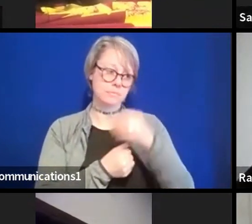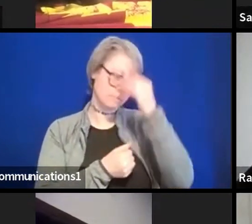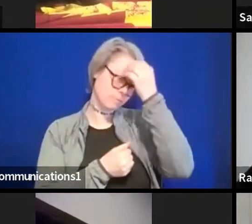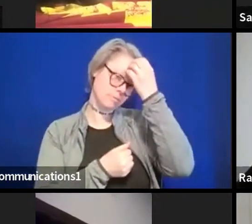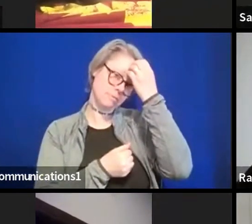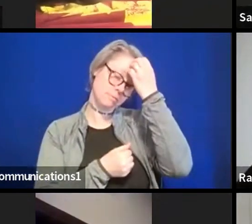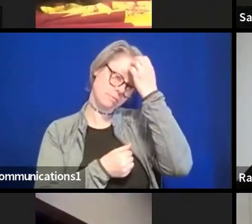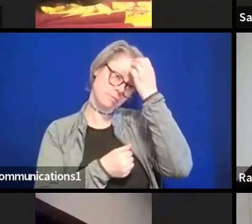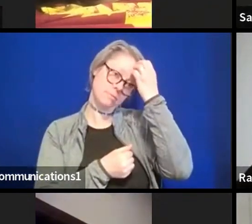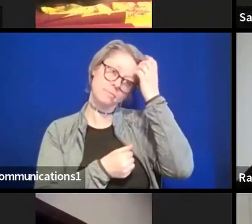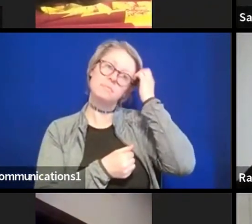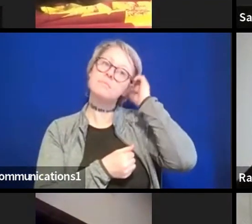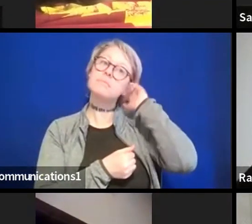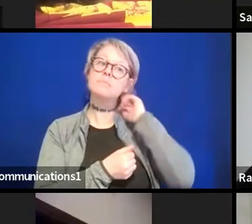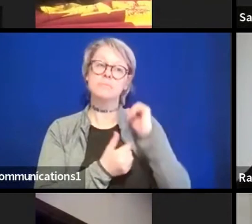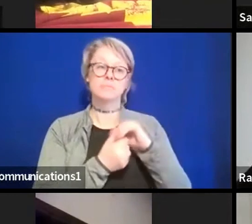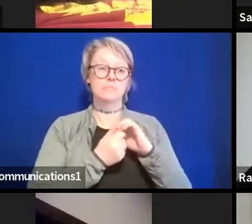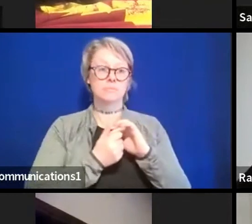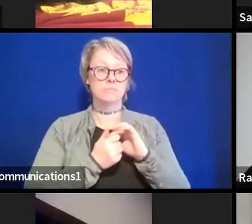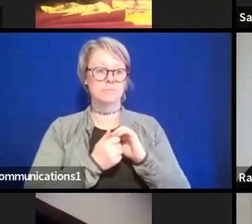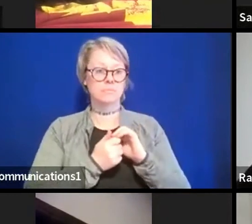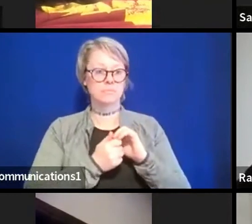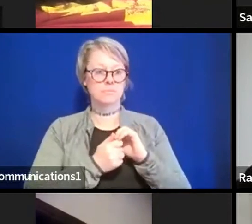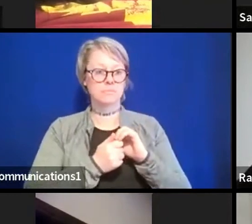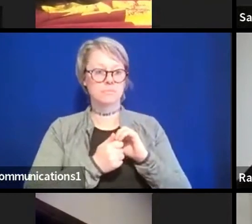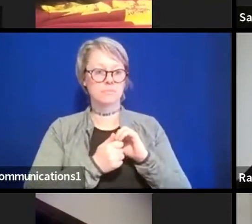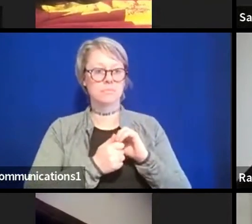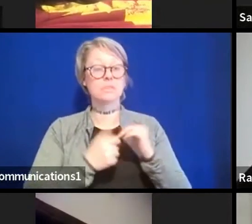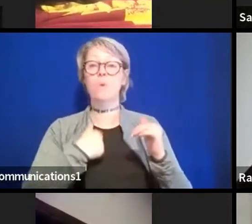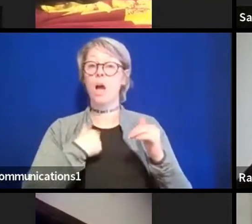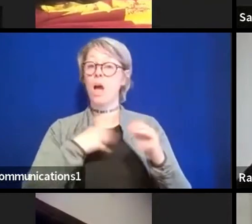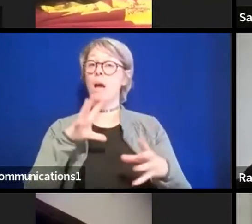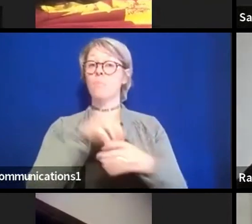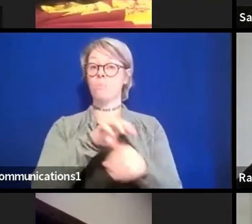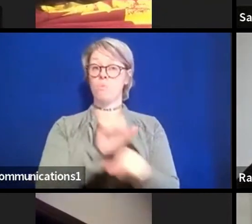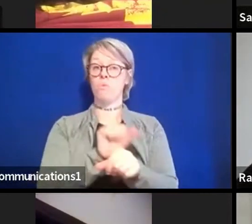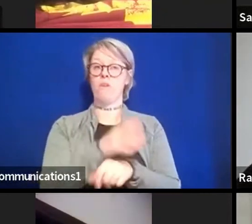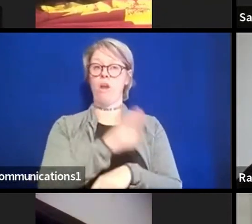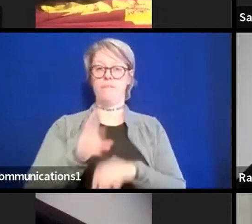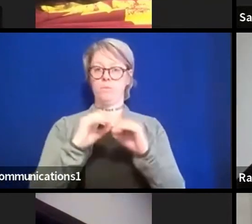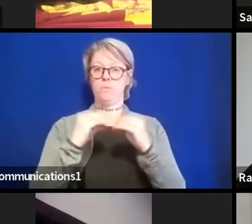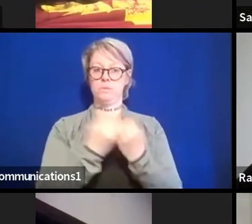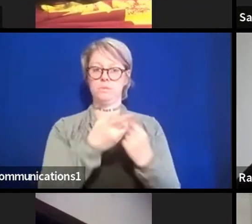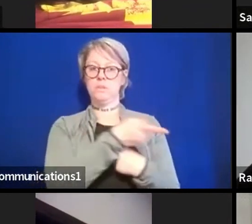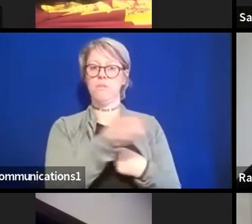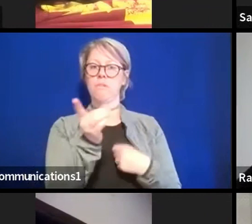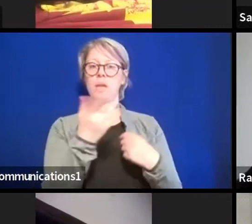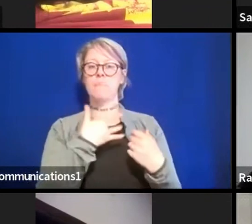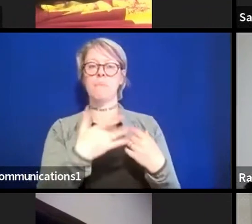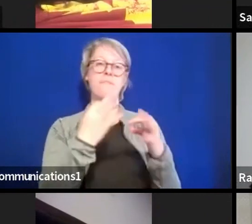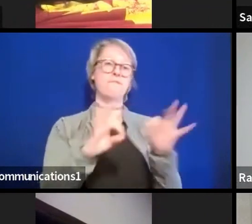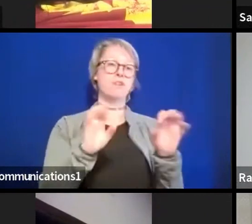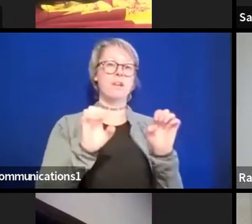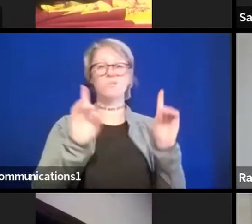I'm with an organization, I'm in an organization for the hard of hearing, and they do a lot of free